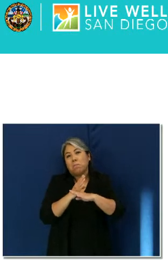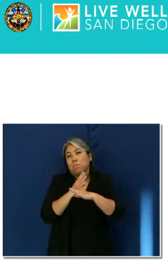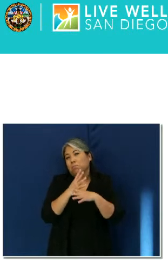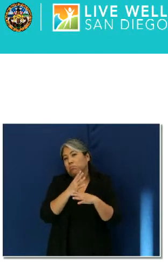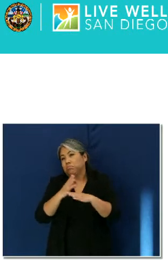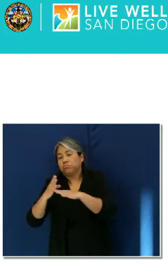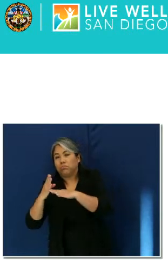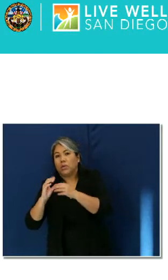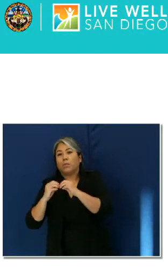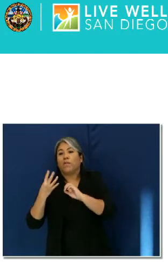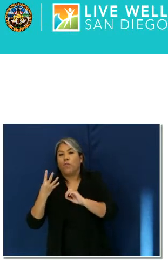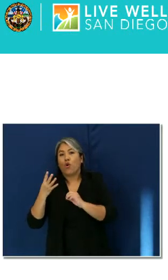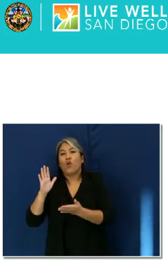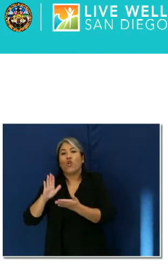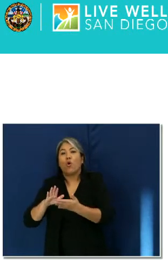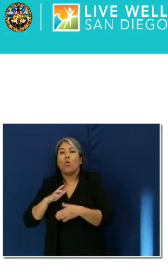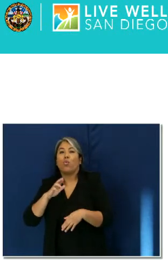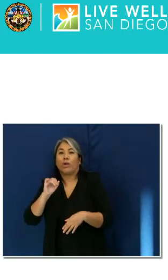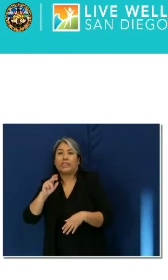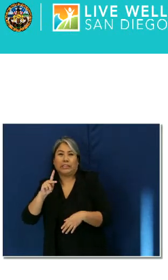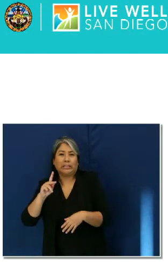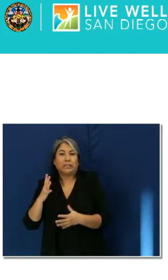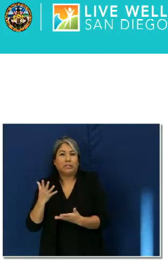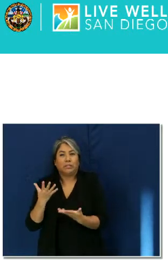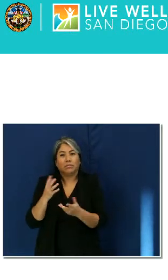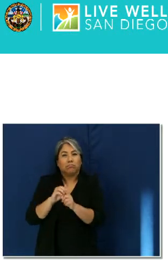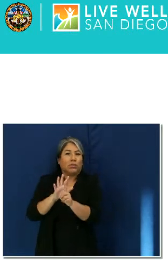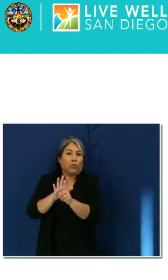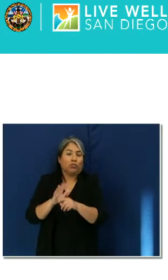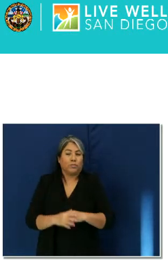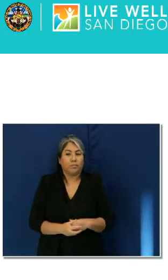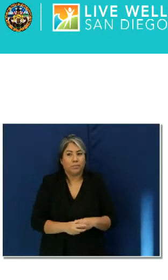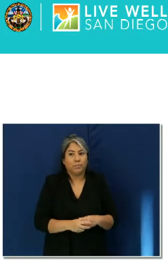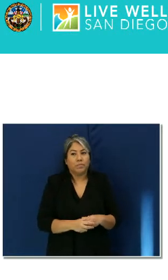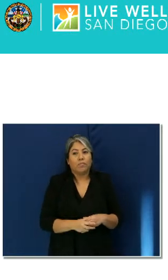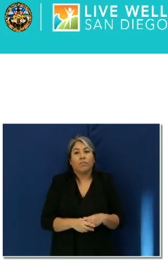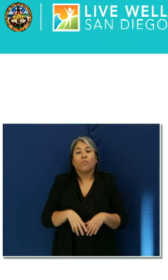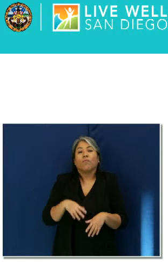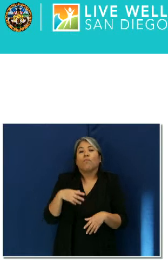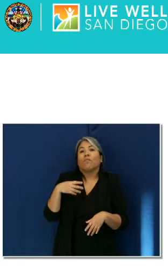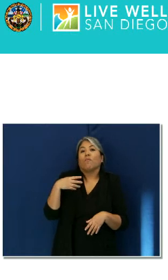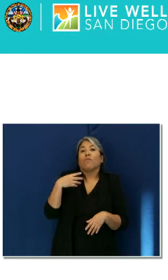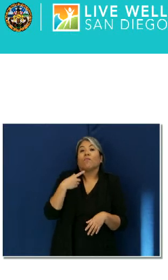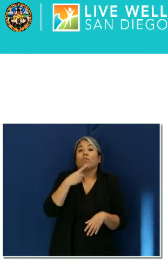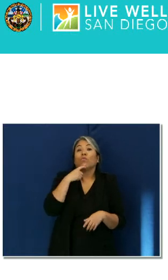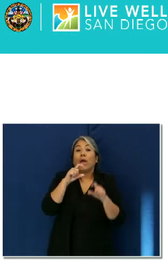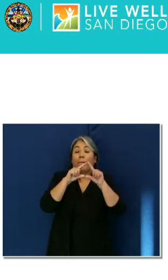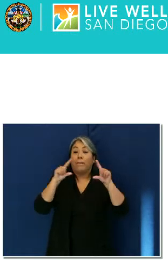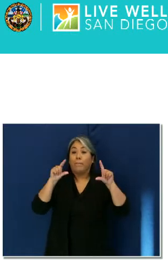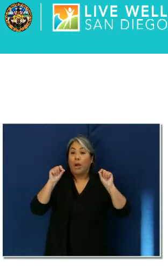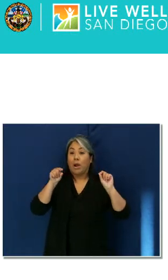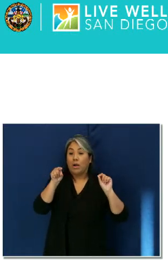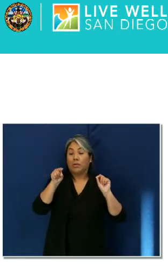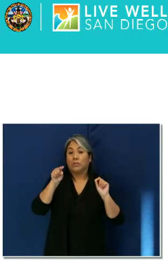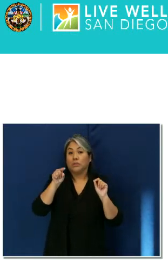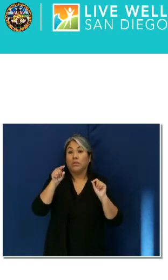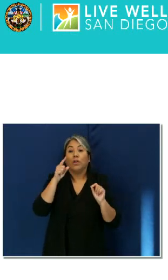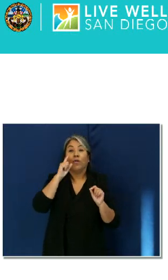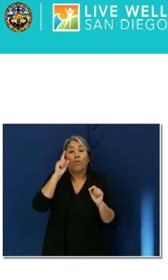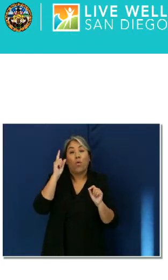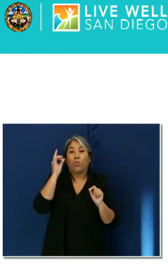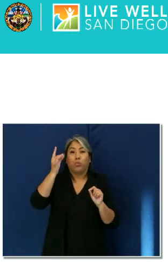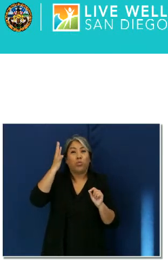and number 4, low risk individuals. The highlighted number with the red box is for